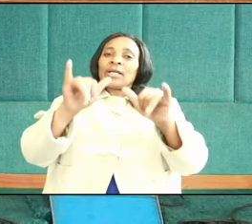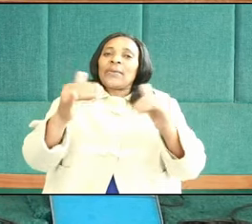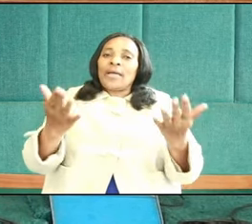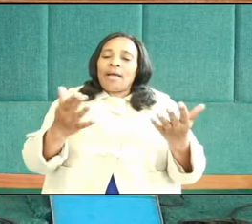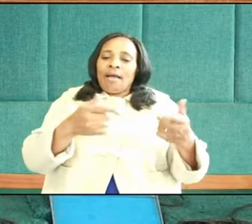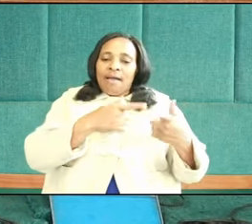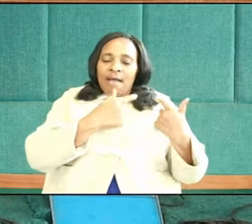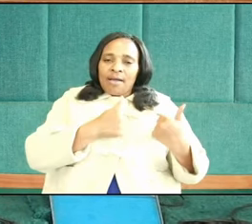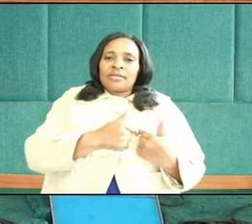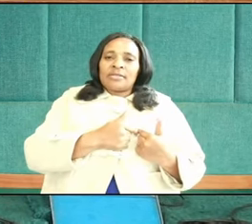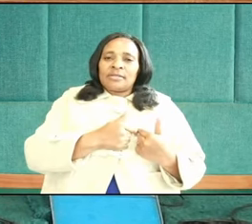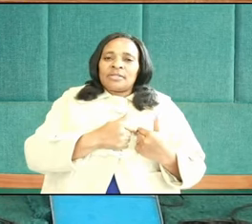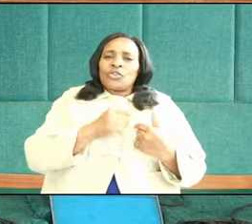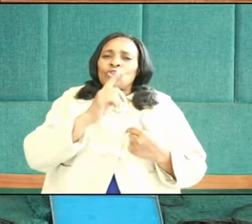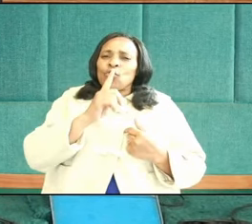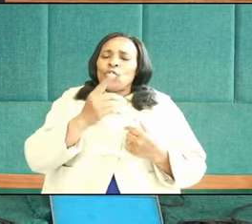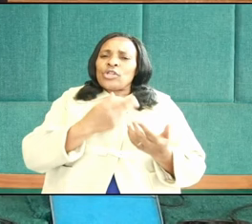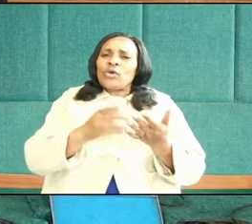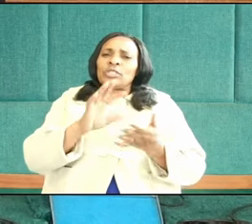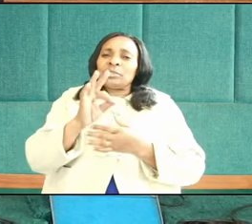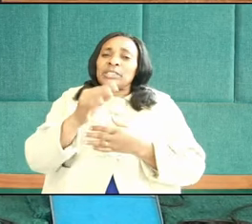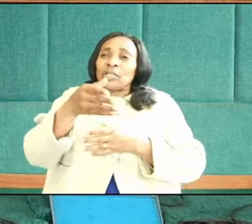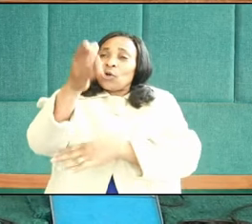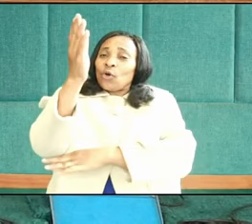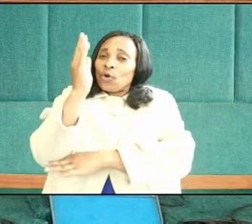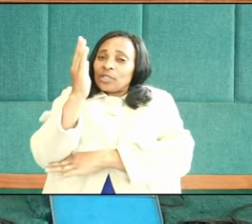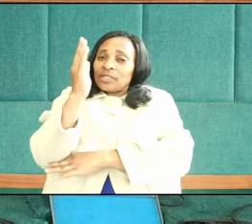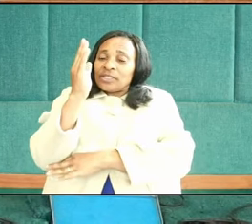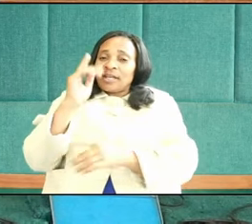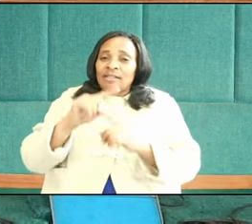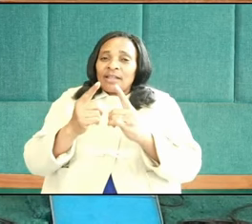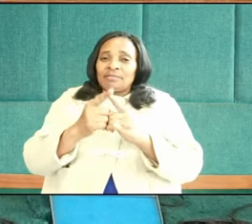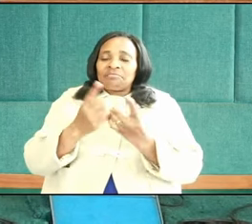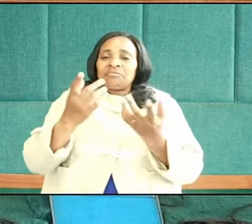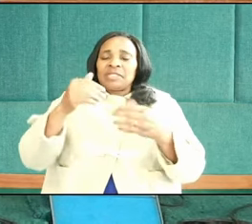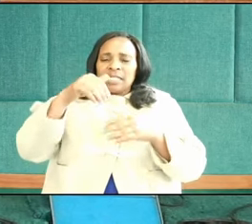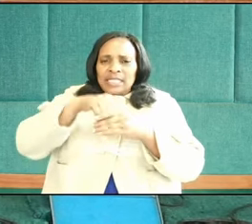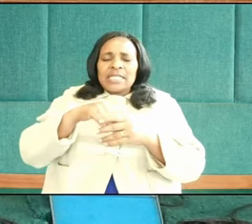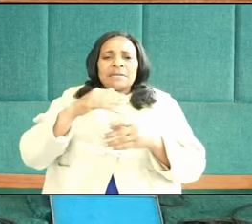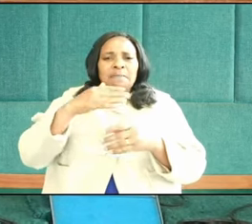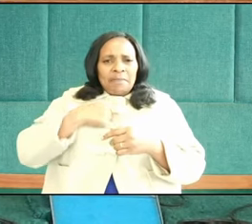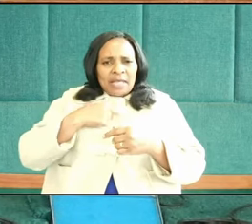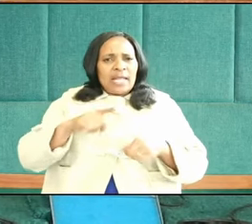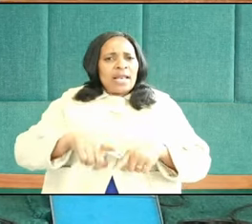So, the Holy Spirit is God, and he lives inside of me.